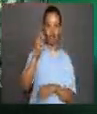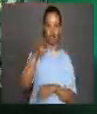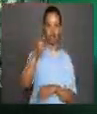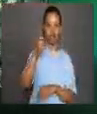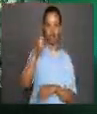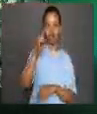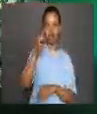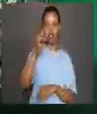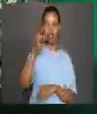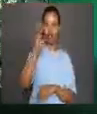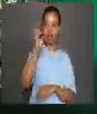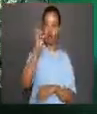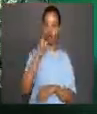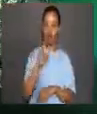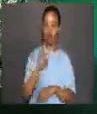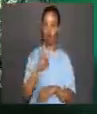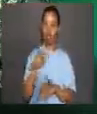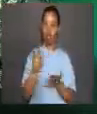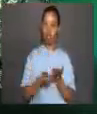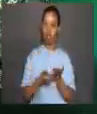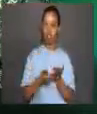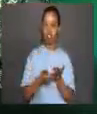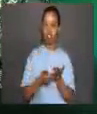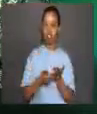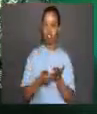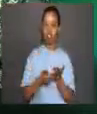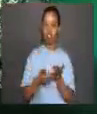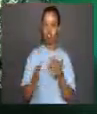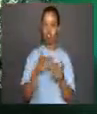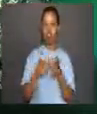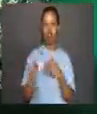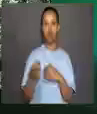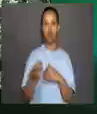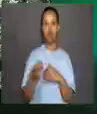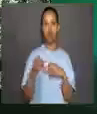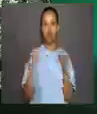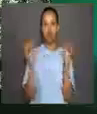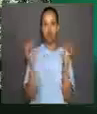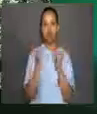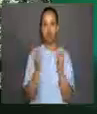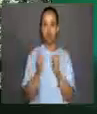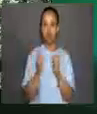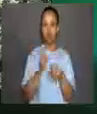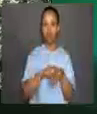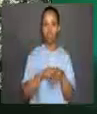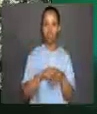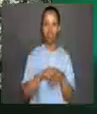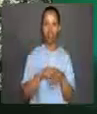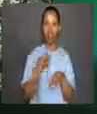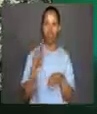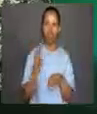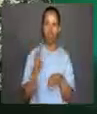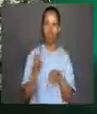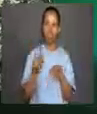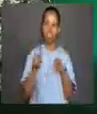Due to dry climate, poor soil quality, and extremely cold